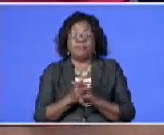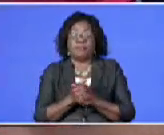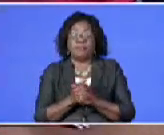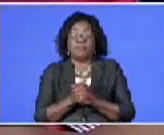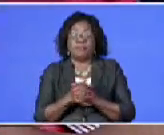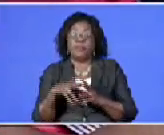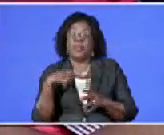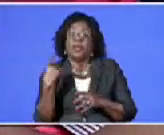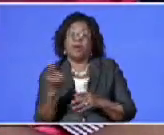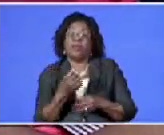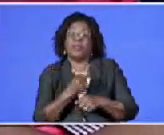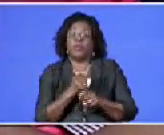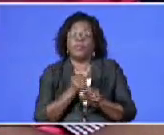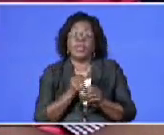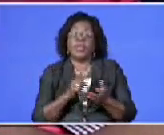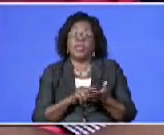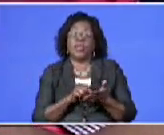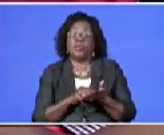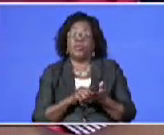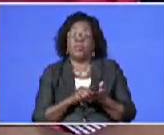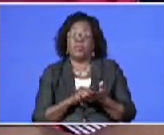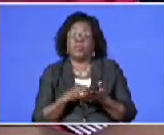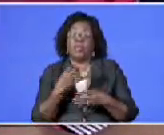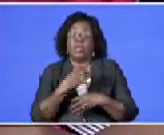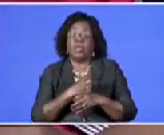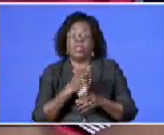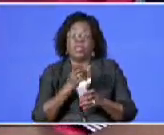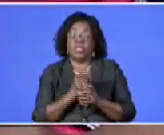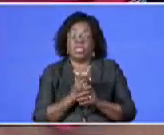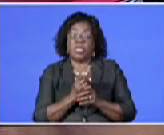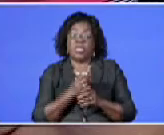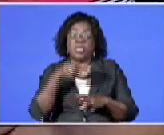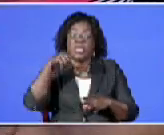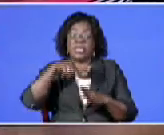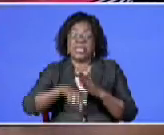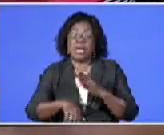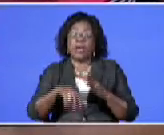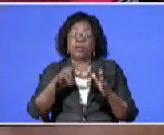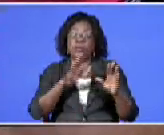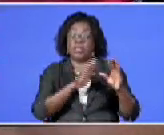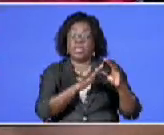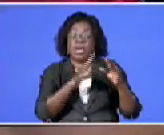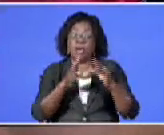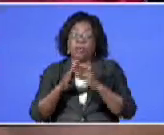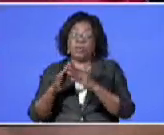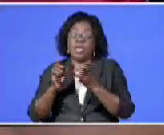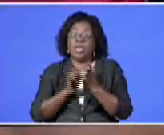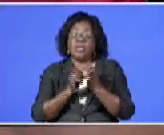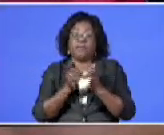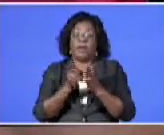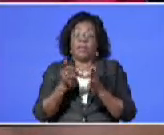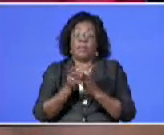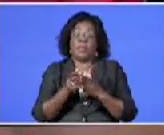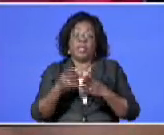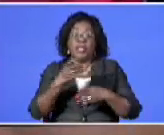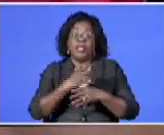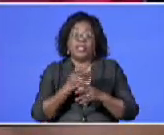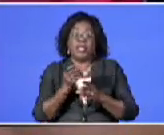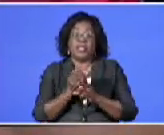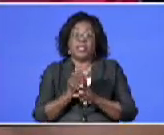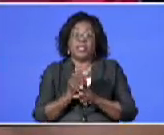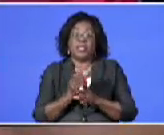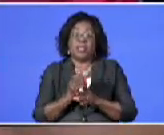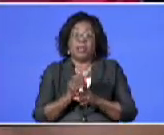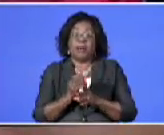Well, also making news tonight, a noted change to an upscale downtown development which will enhance our tourism landscape, all due to